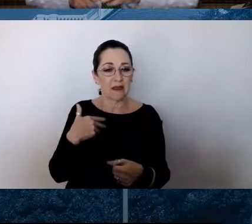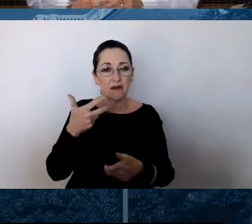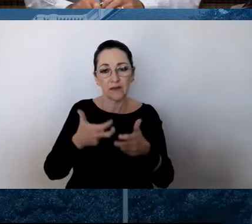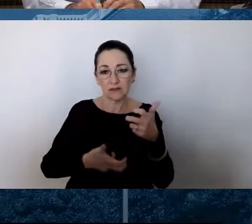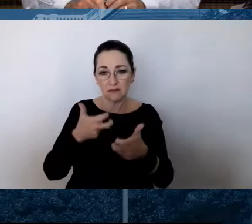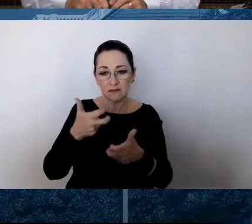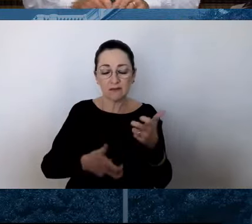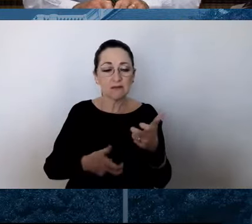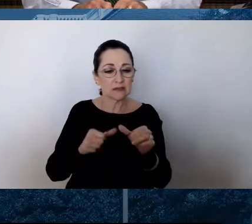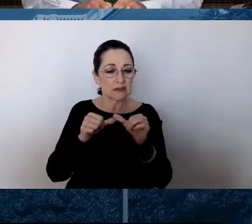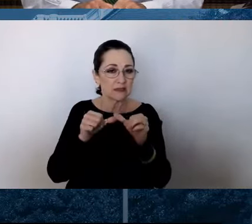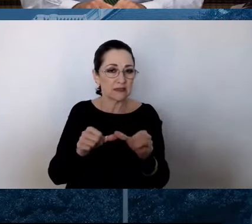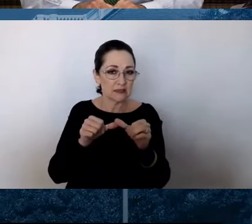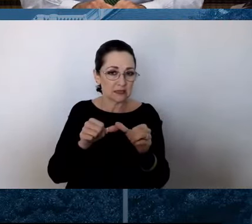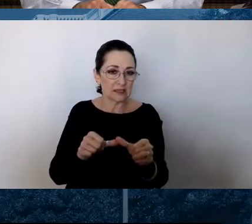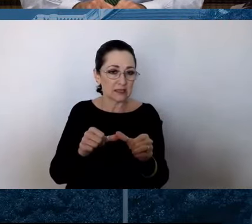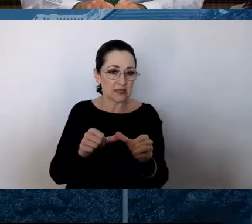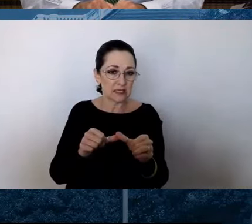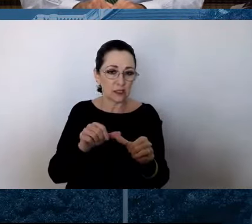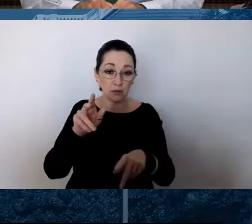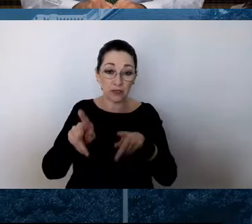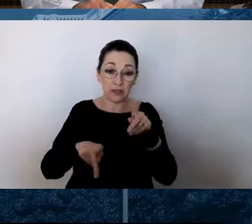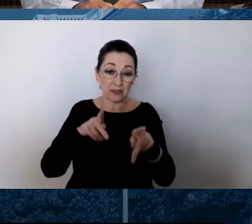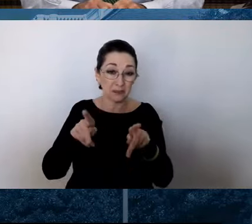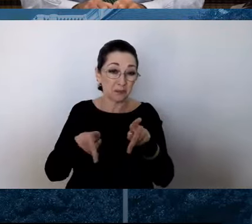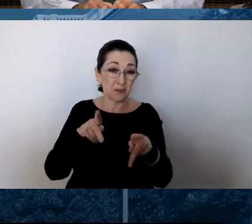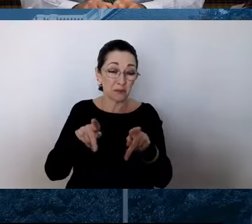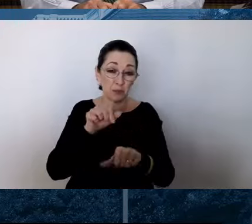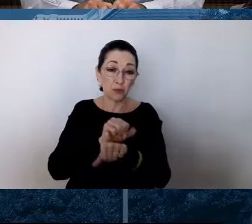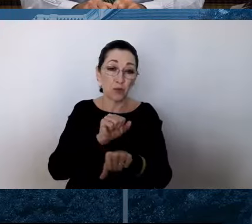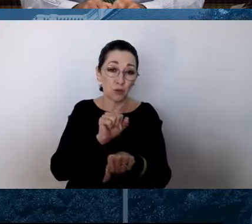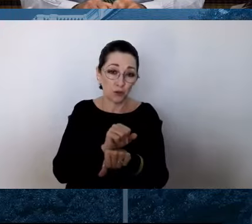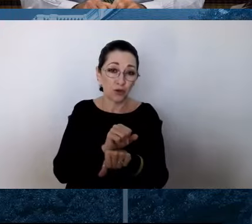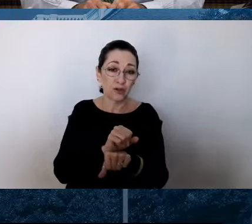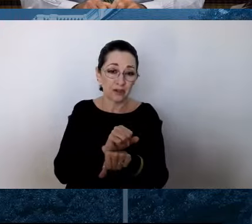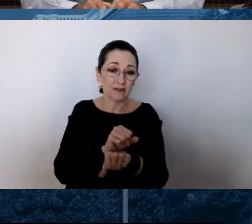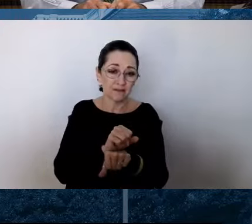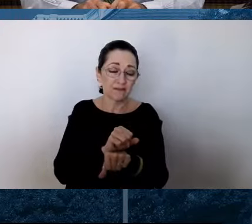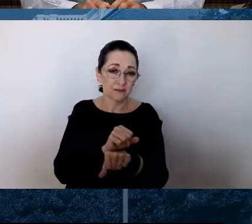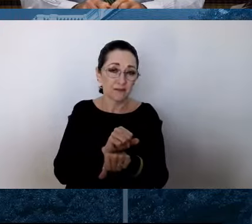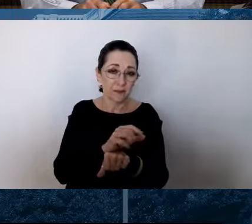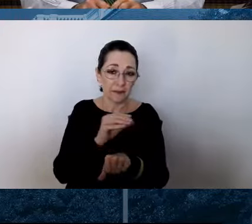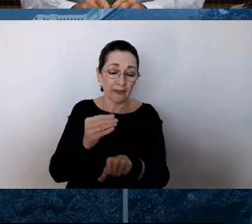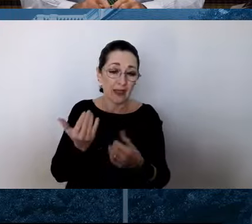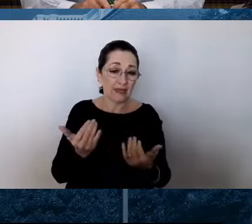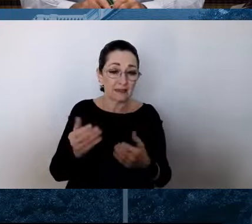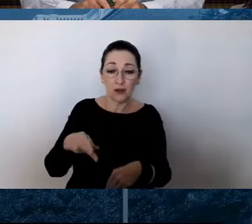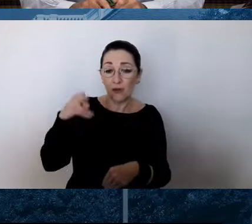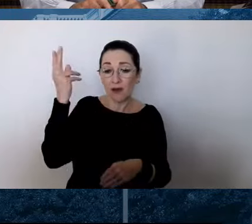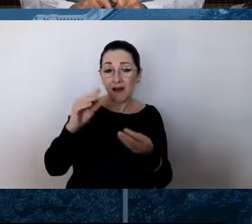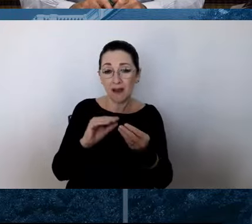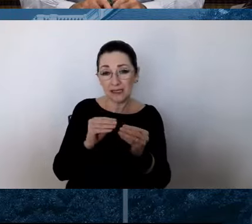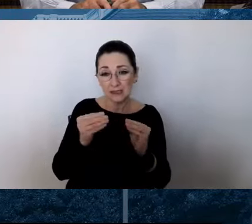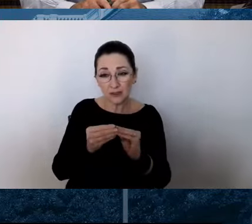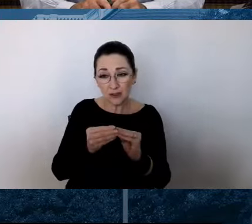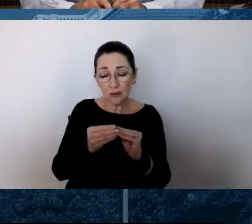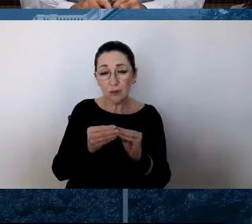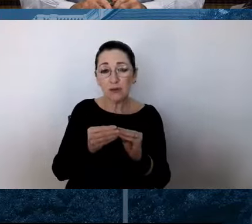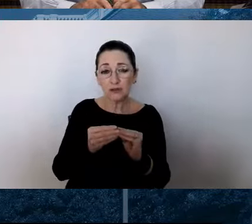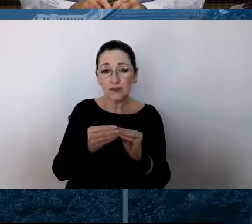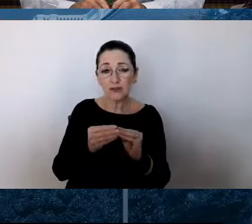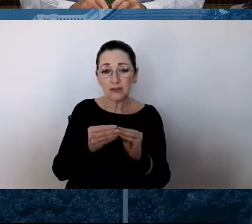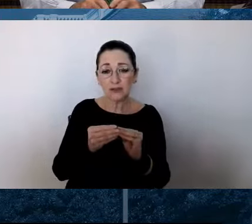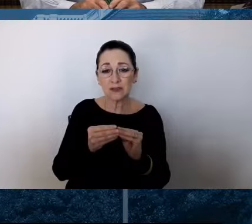keeping staff on board as a result of that in part, and the higher numbers that now